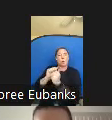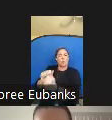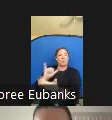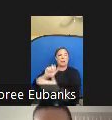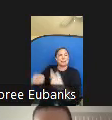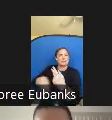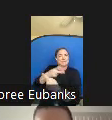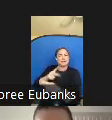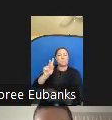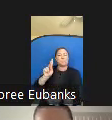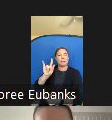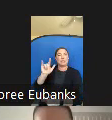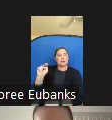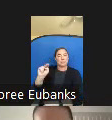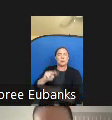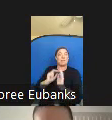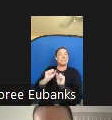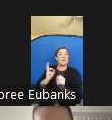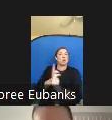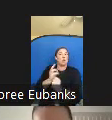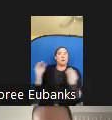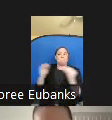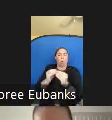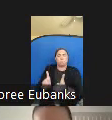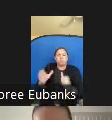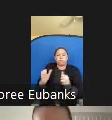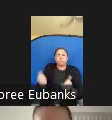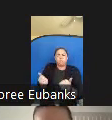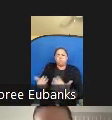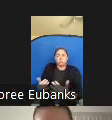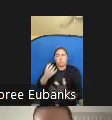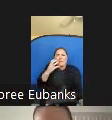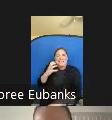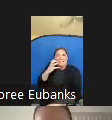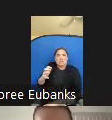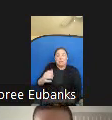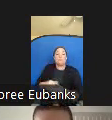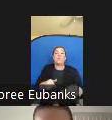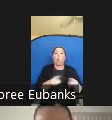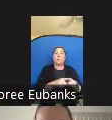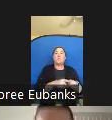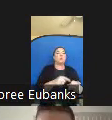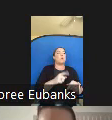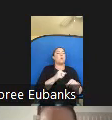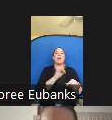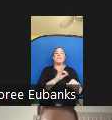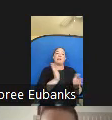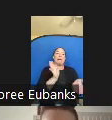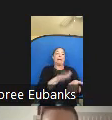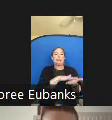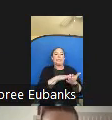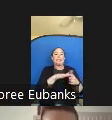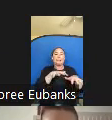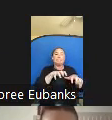sustain more heat. We see the use of agricultural trimmings, agricultural clippings, these kind of